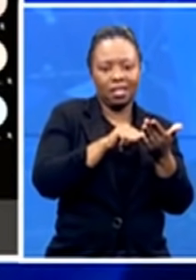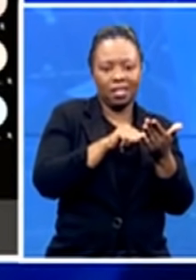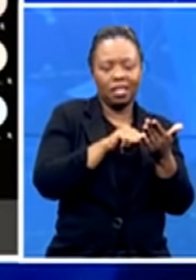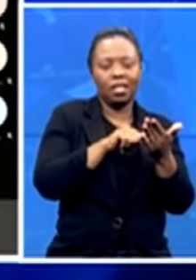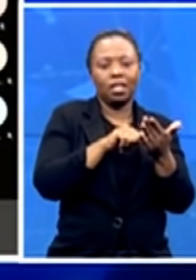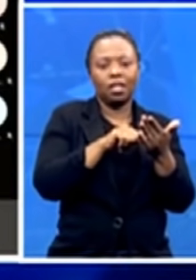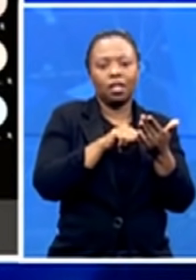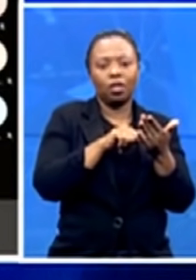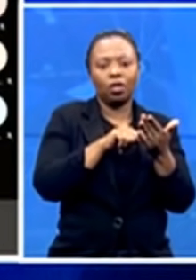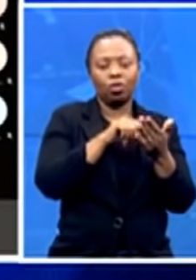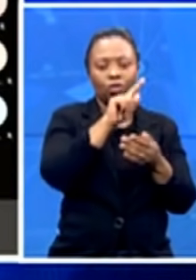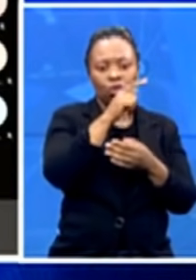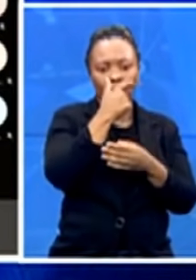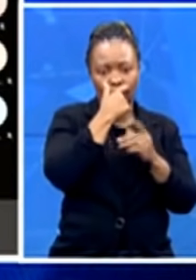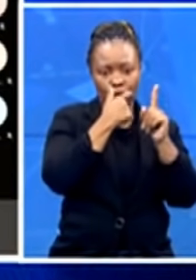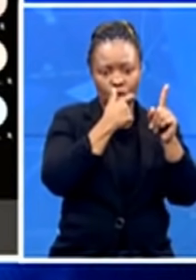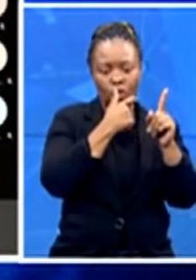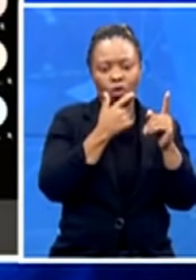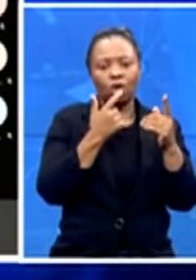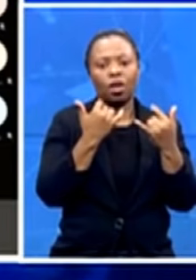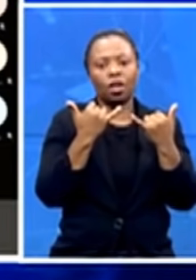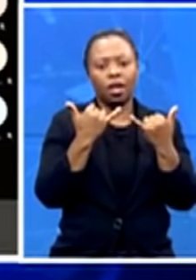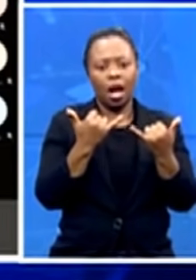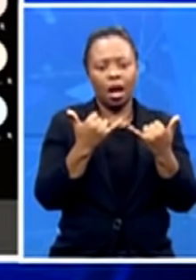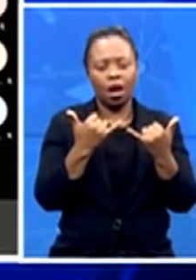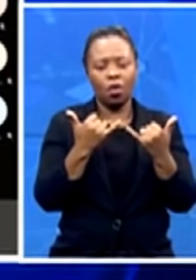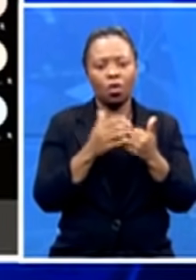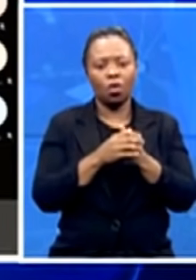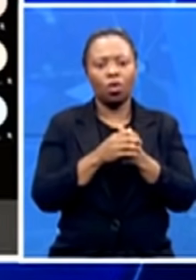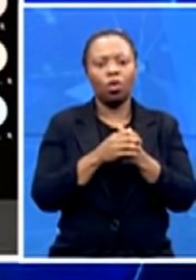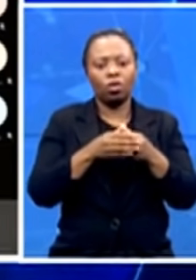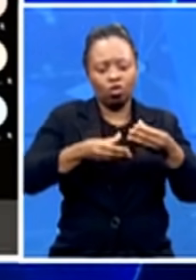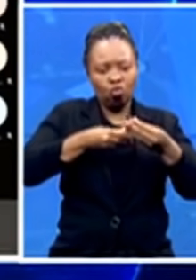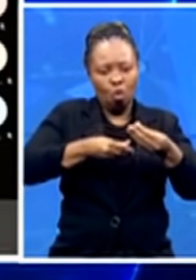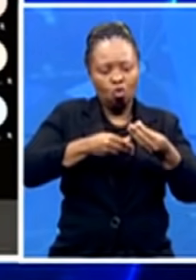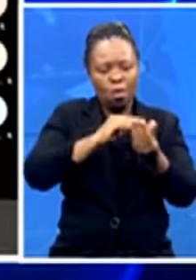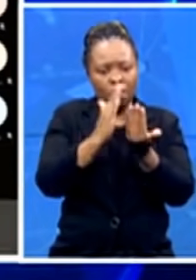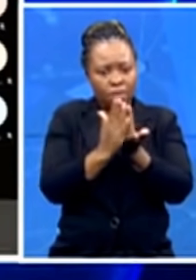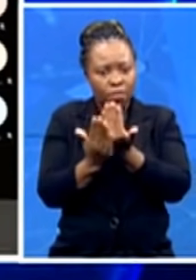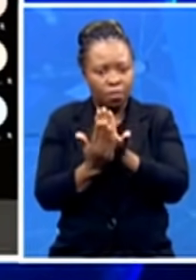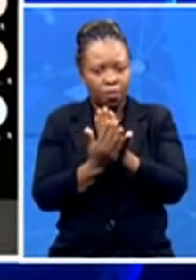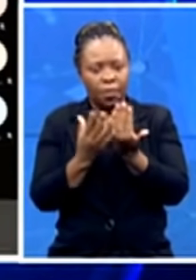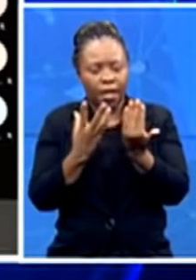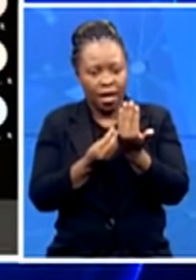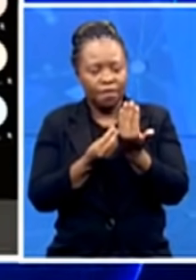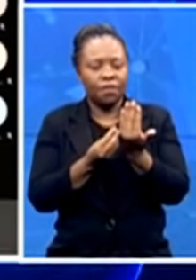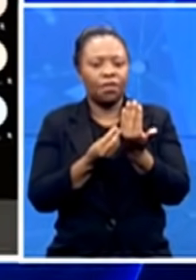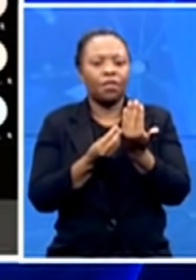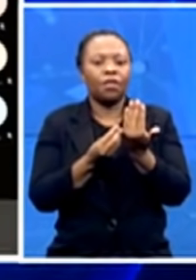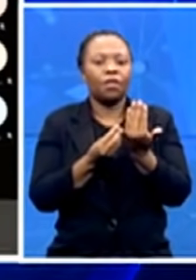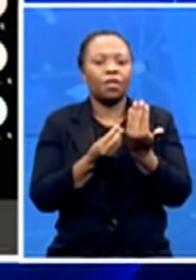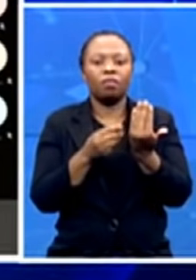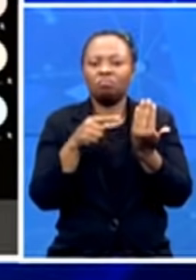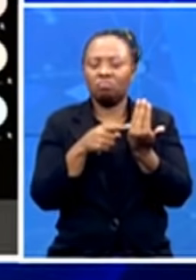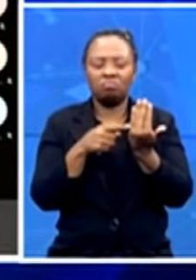strike out also dealt with certain documents which Mr. Magashule contended were irrelevant and should not have been annexed,